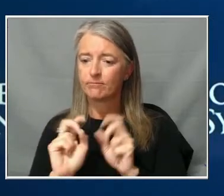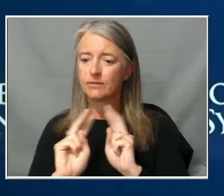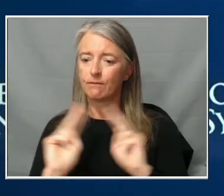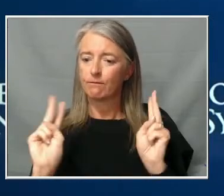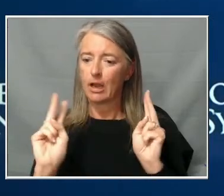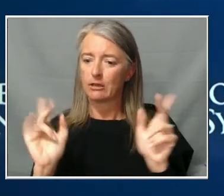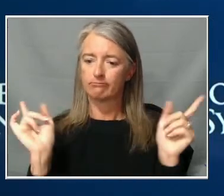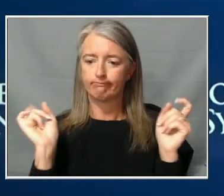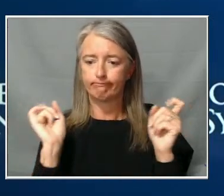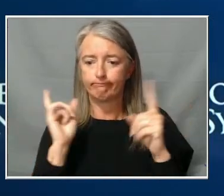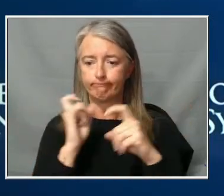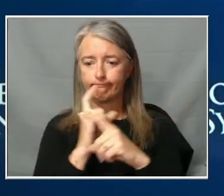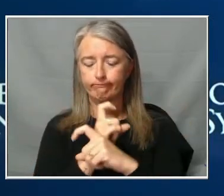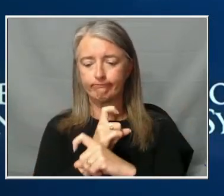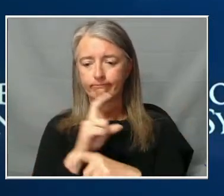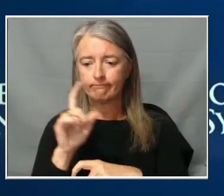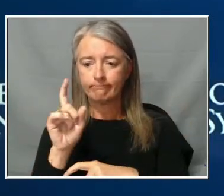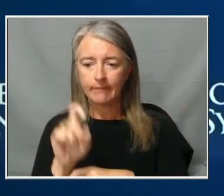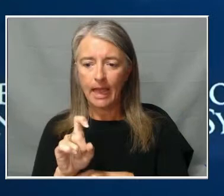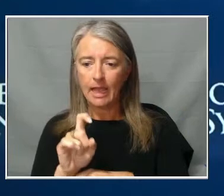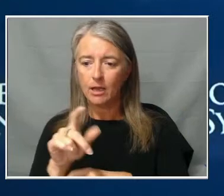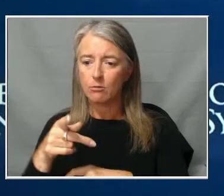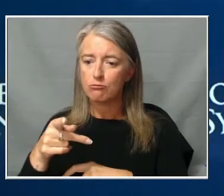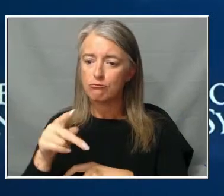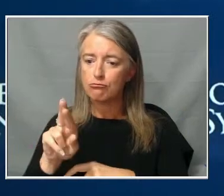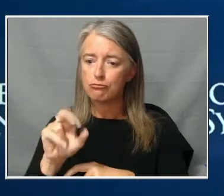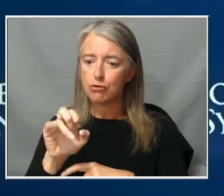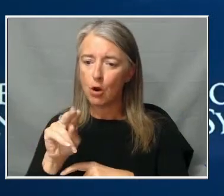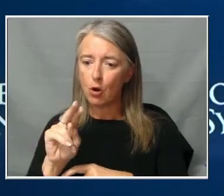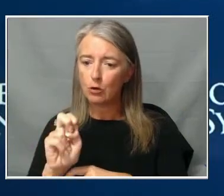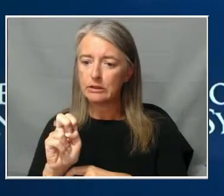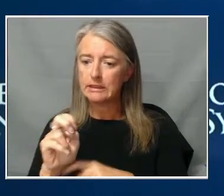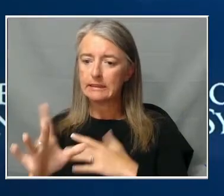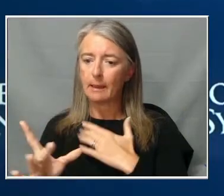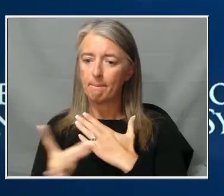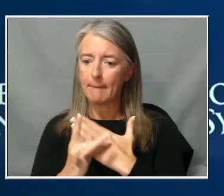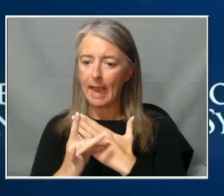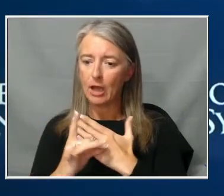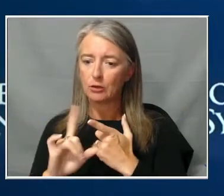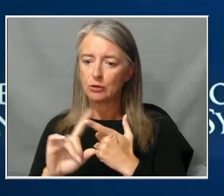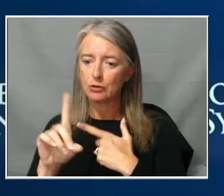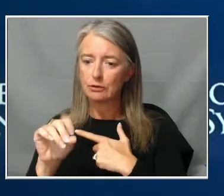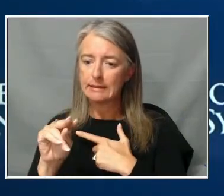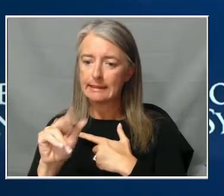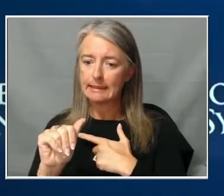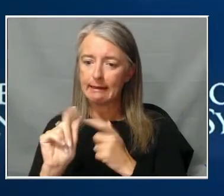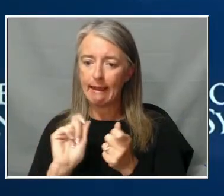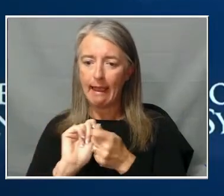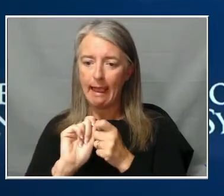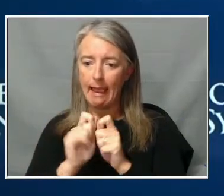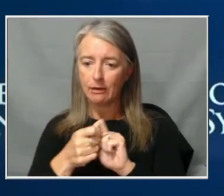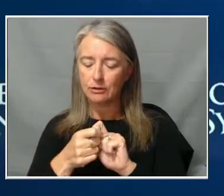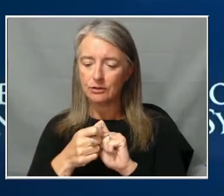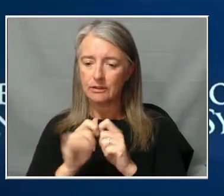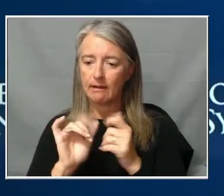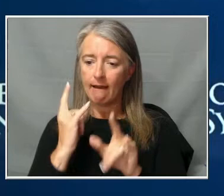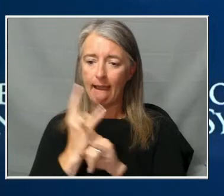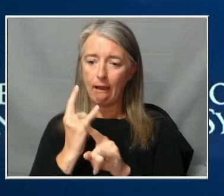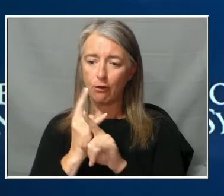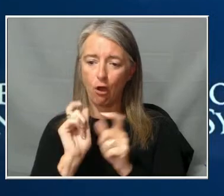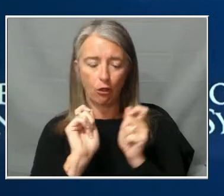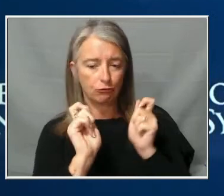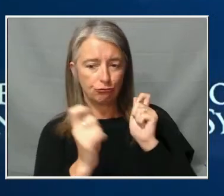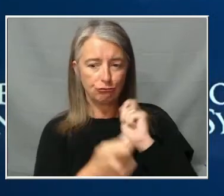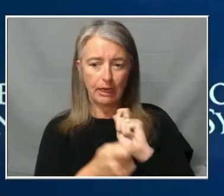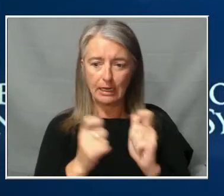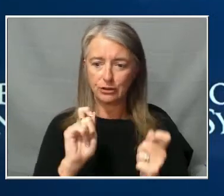they have to do with proteins that are bound to the DNA and how they change, and alcohol alters those reactions, and it alters